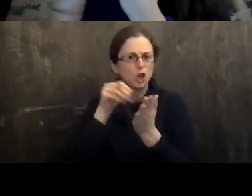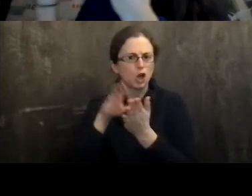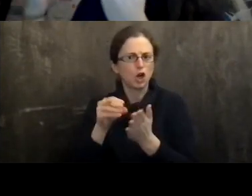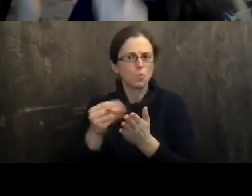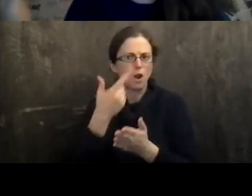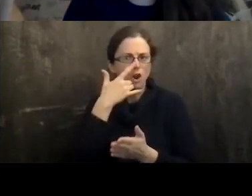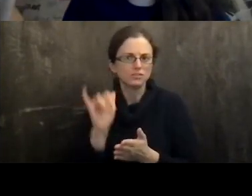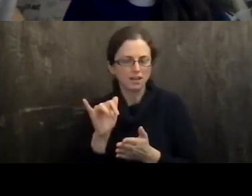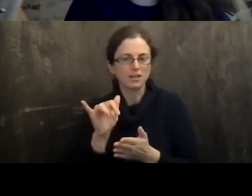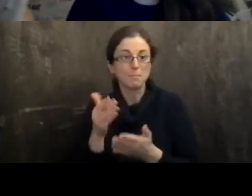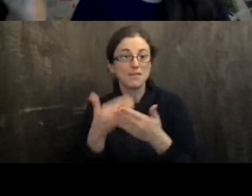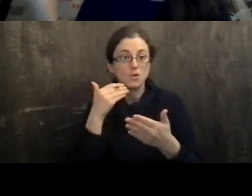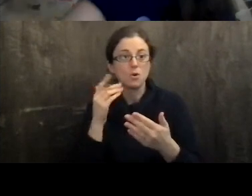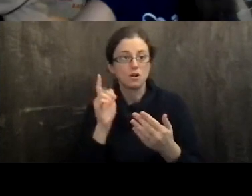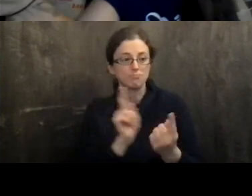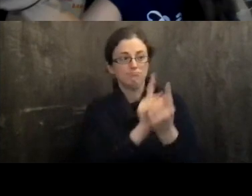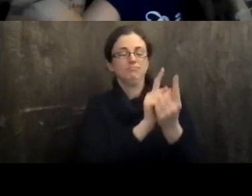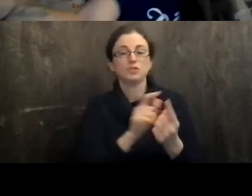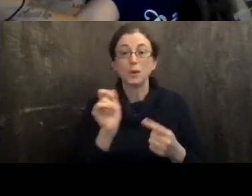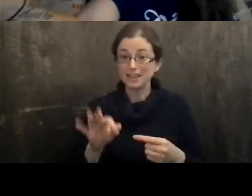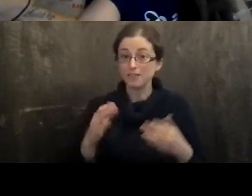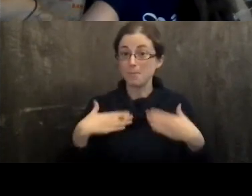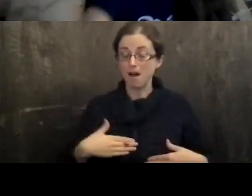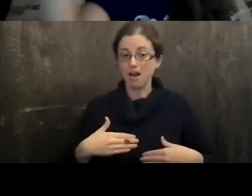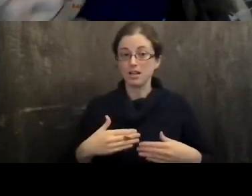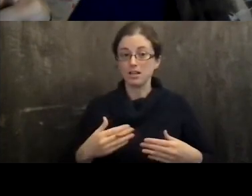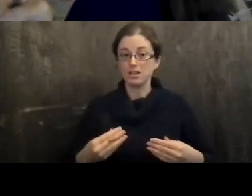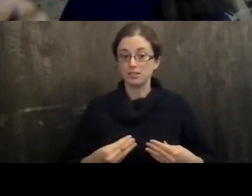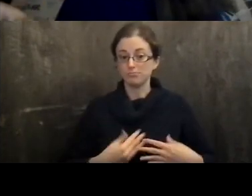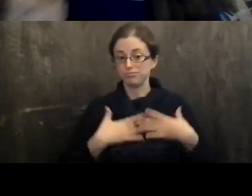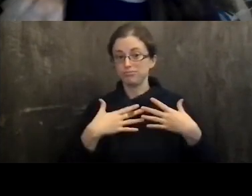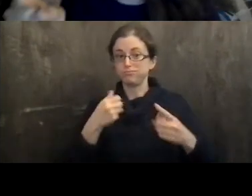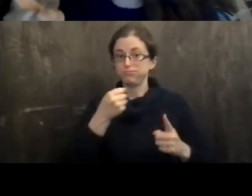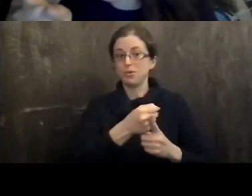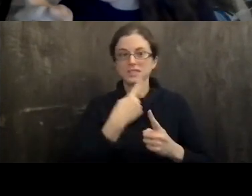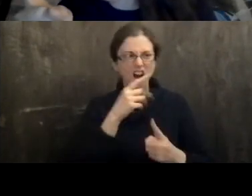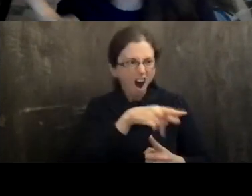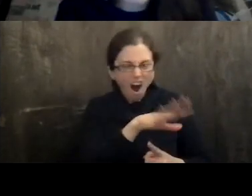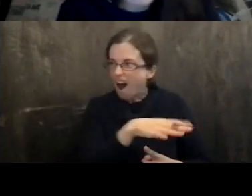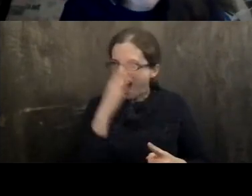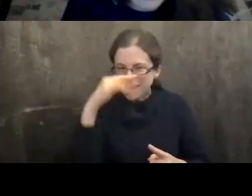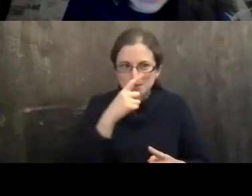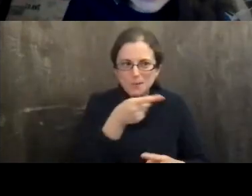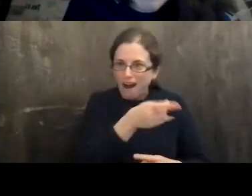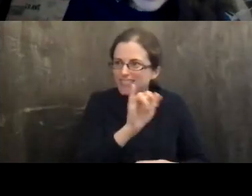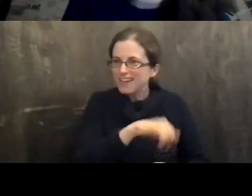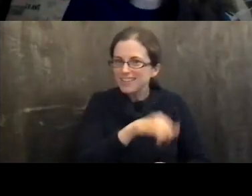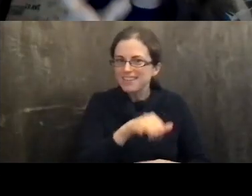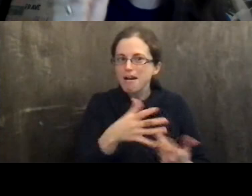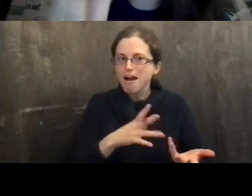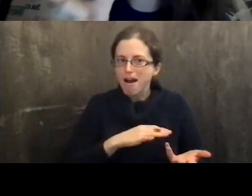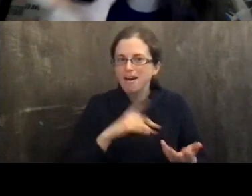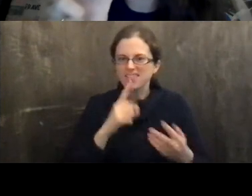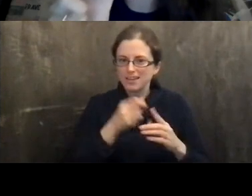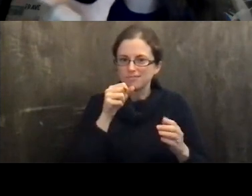if your body comes in contact with it, it can say, oh, COVID-19, I know you, and then I'm going to kill you. Make sense? So